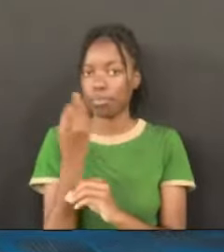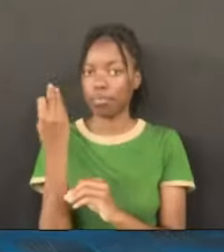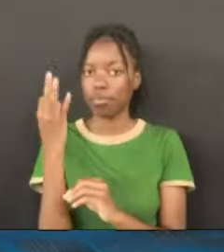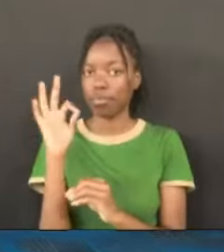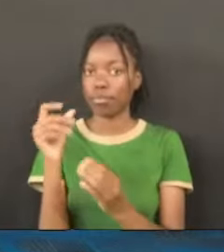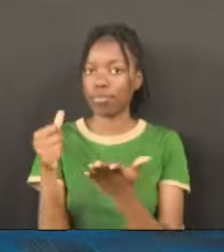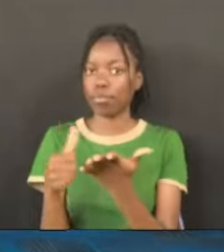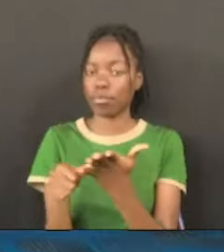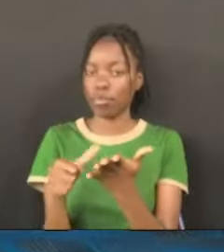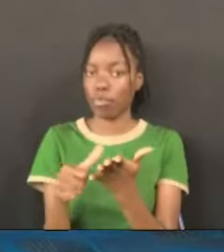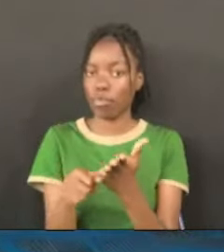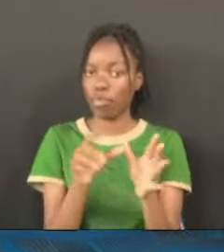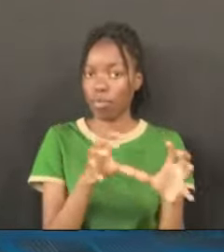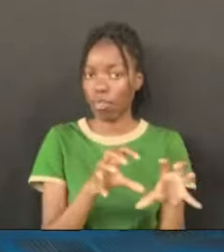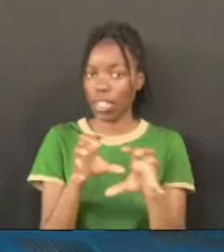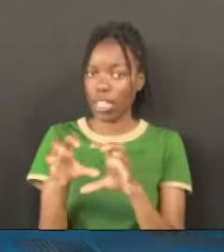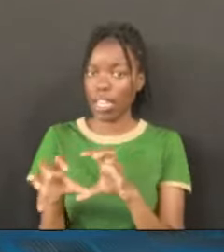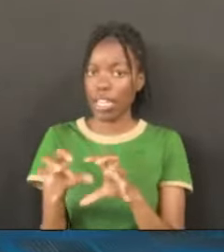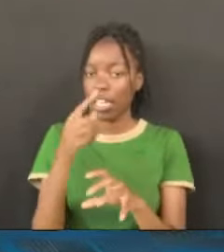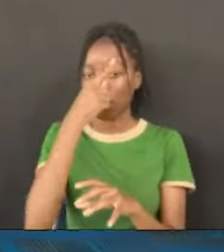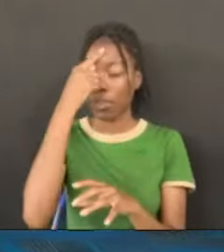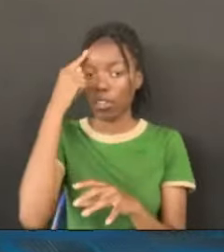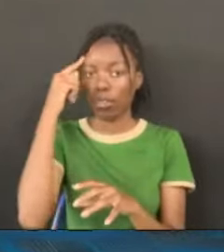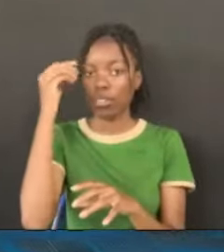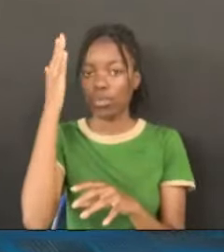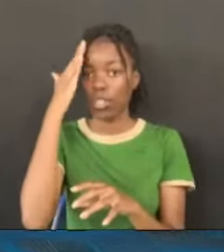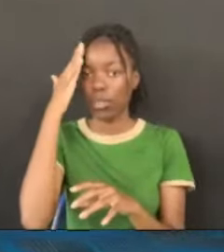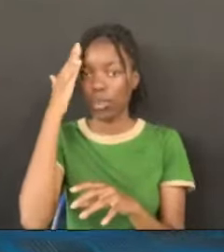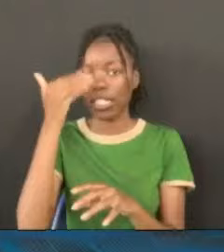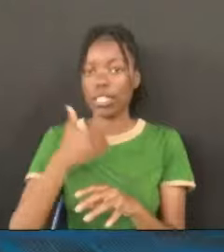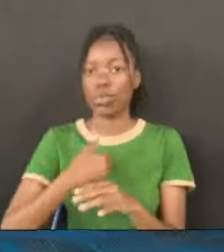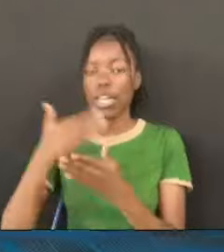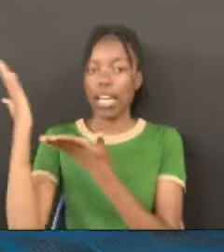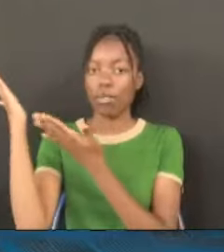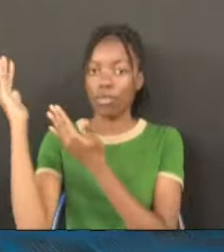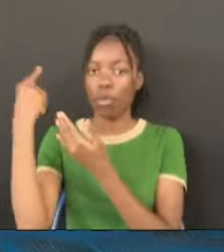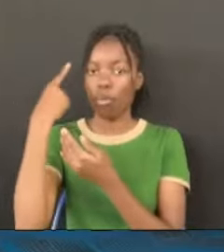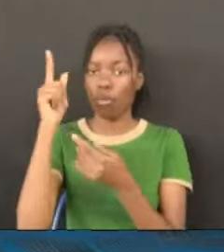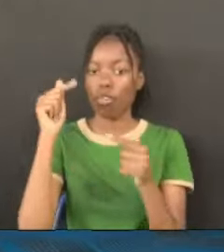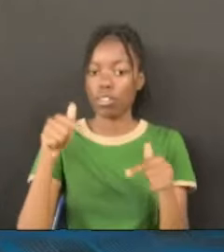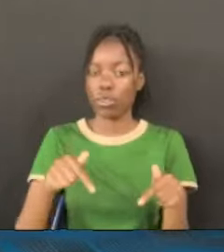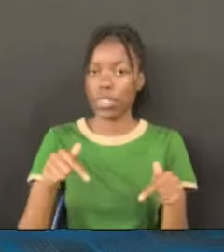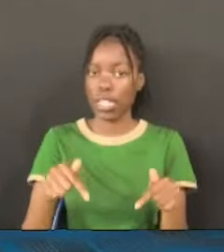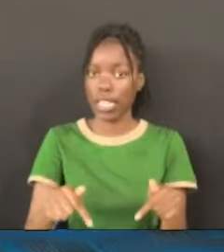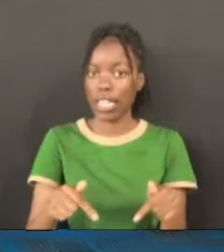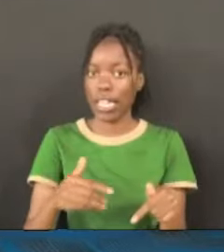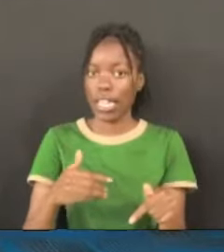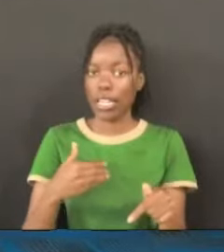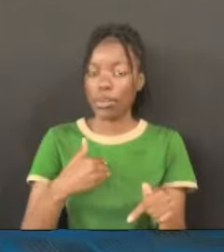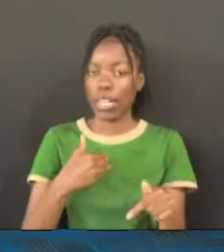know there is hope for today and there is eternity to fight for.